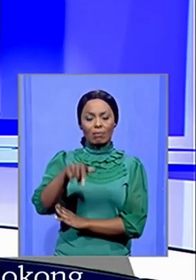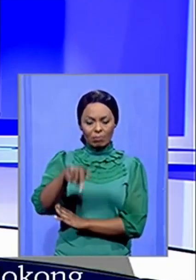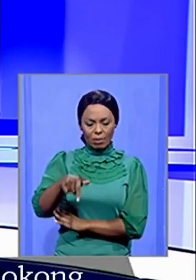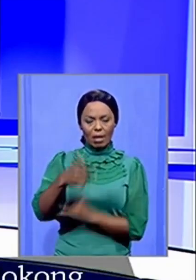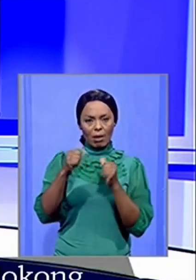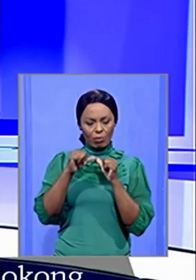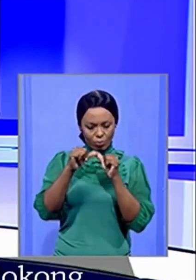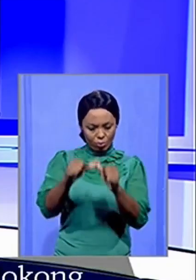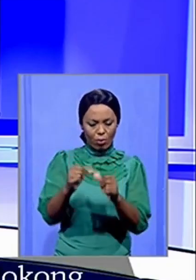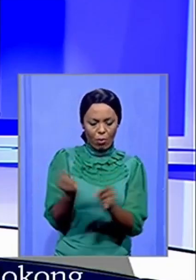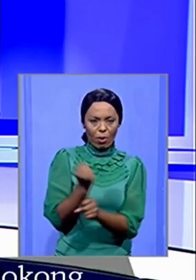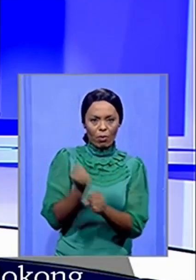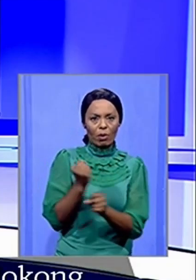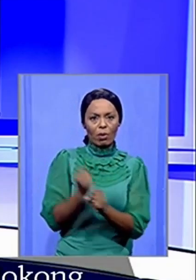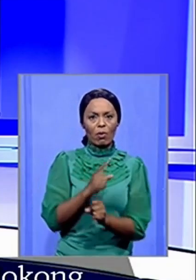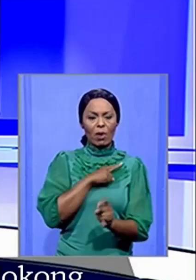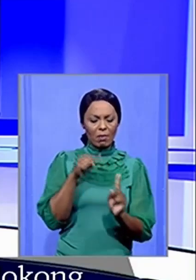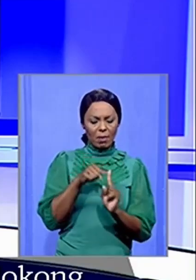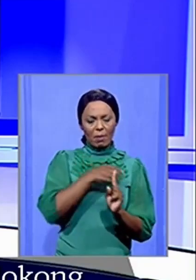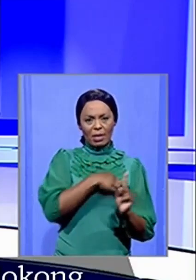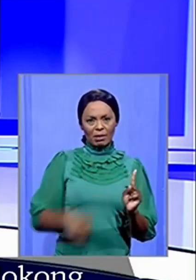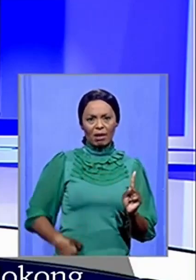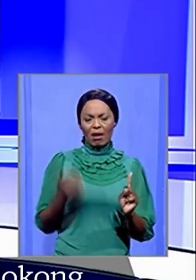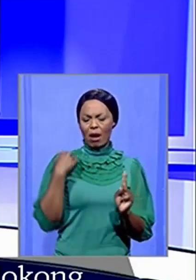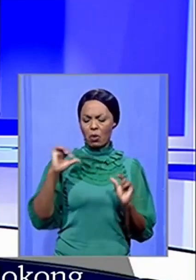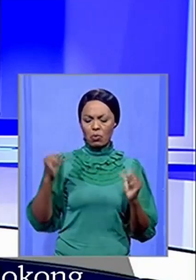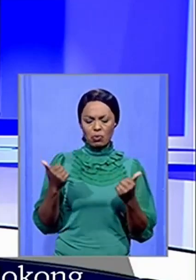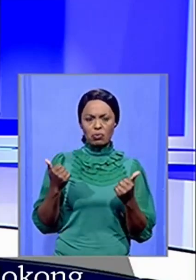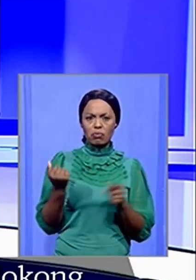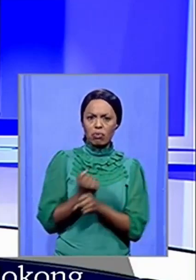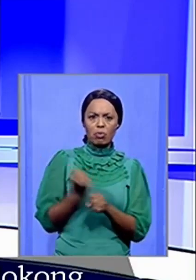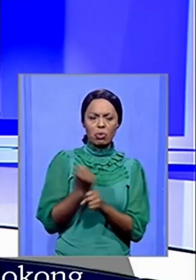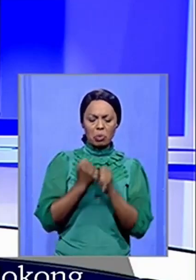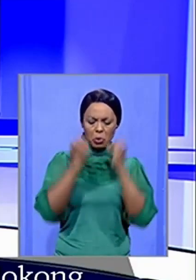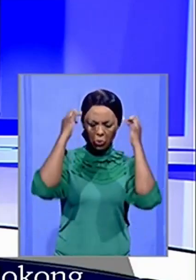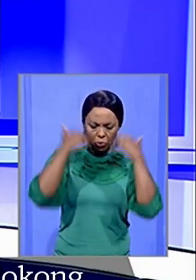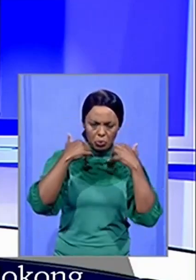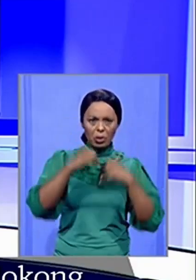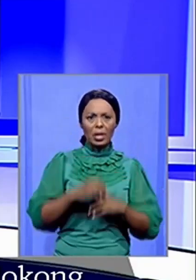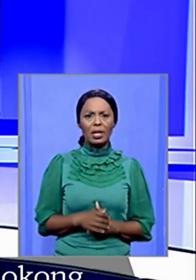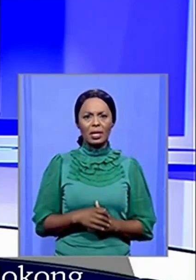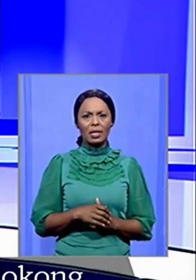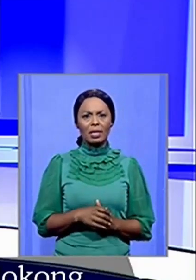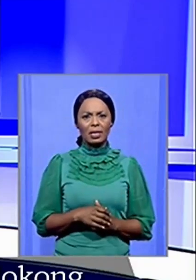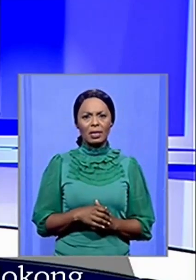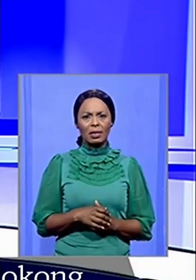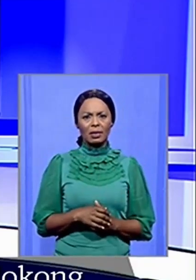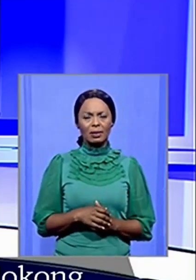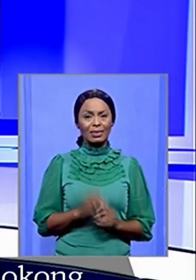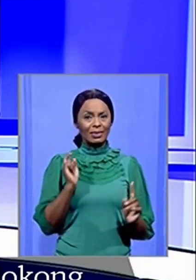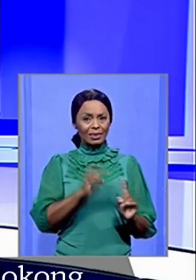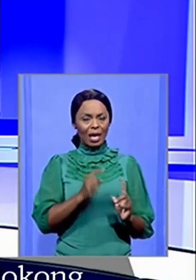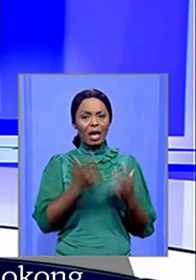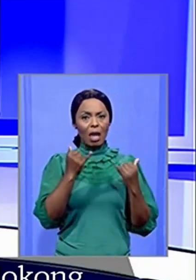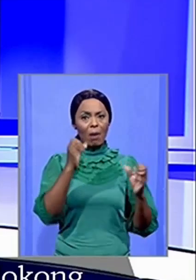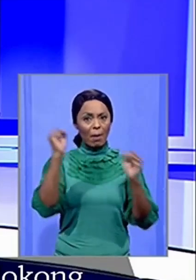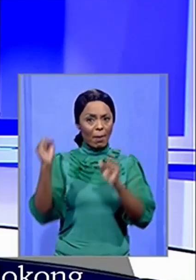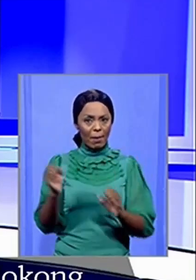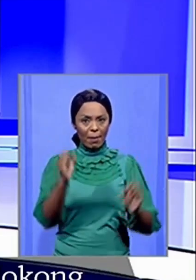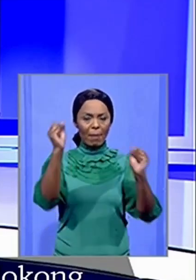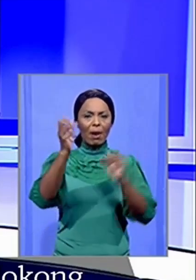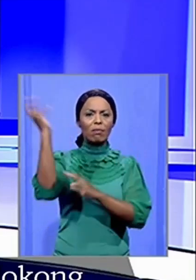yo a ithobaletšego boroko bo bogolo Hage Geingob ge ge a e fa polelo pele ga bao